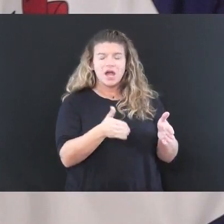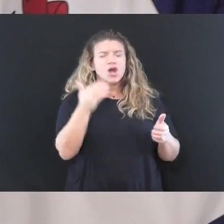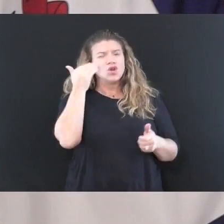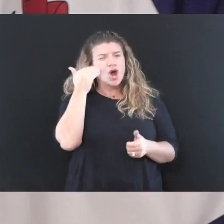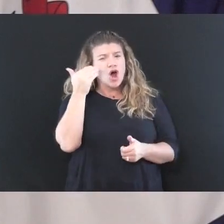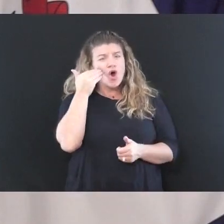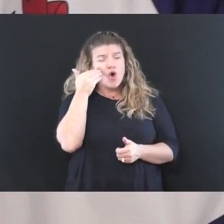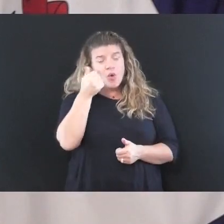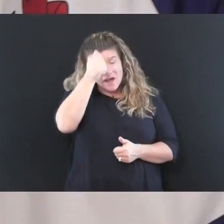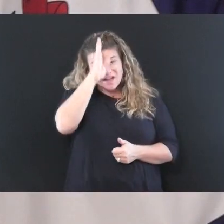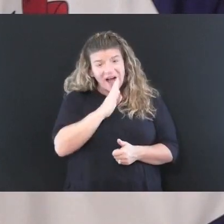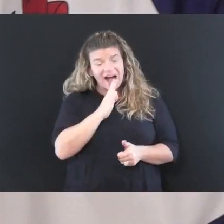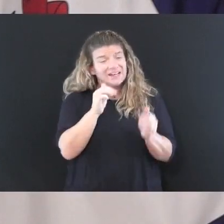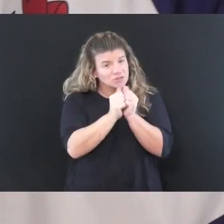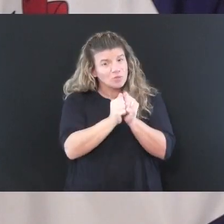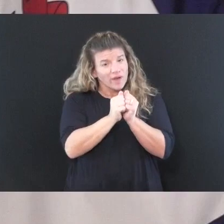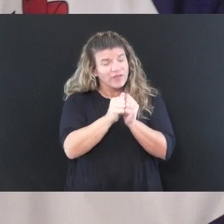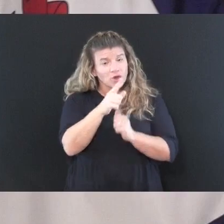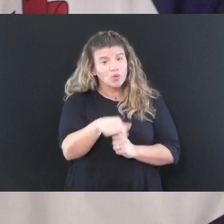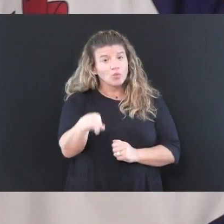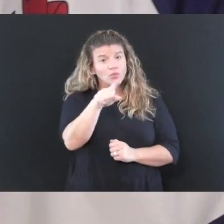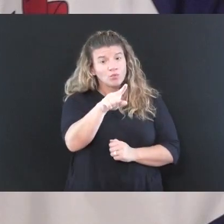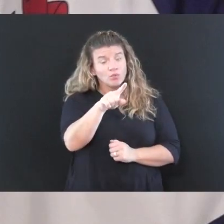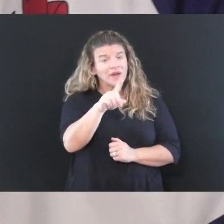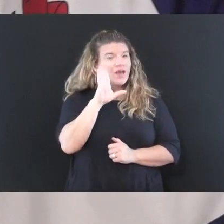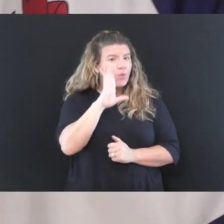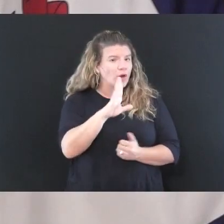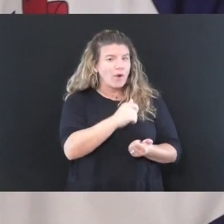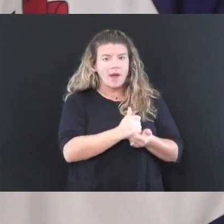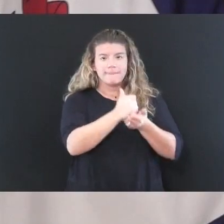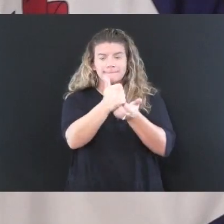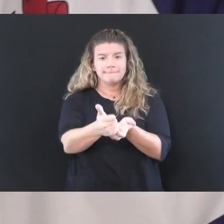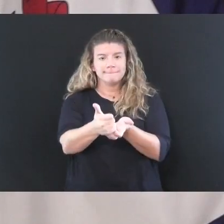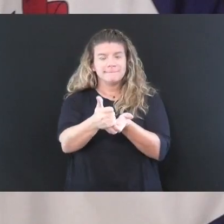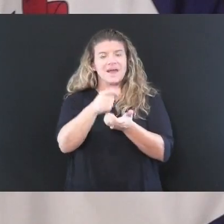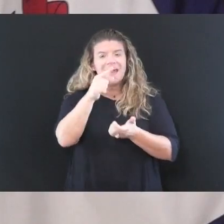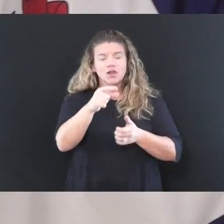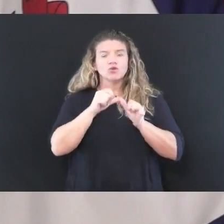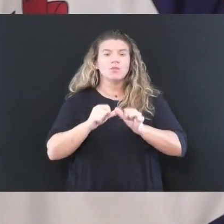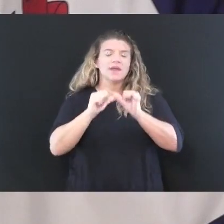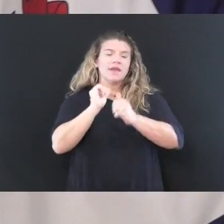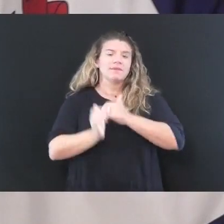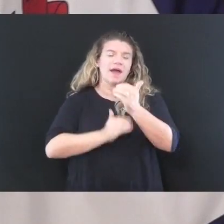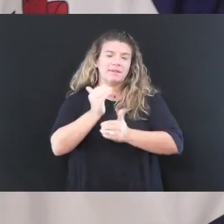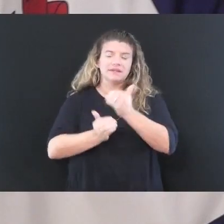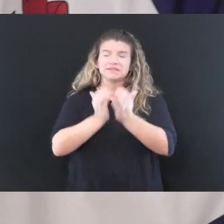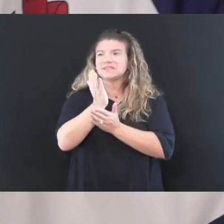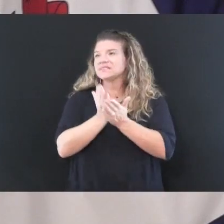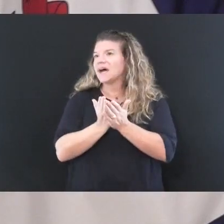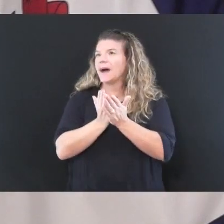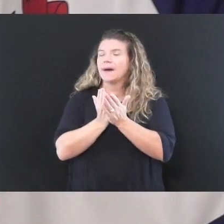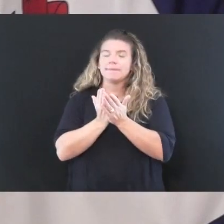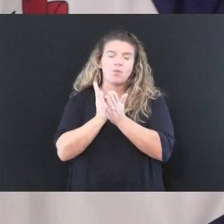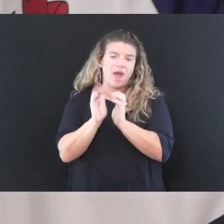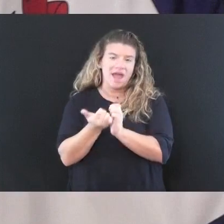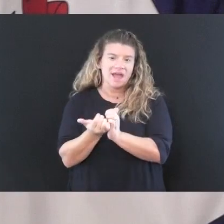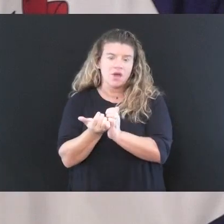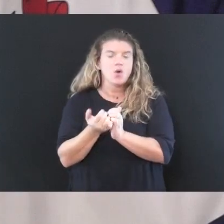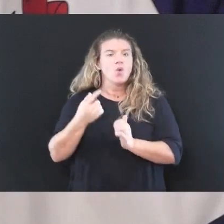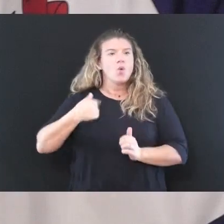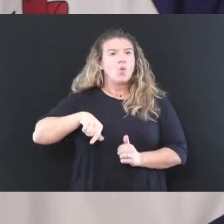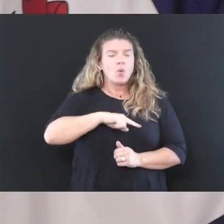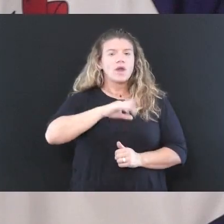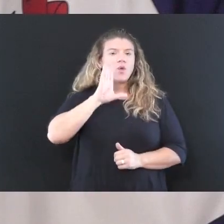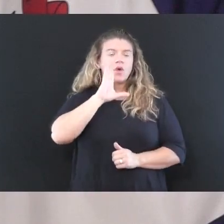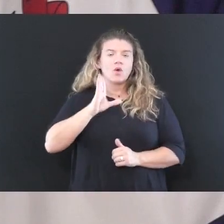God is your lifeline and keep climbing. Some way, somehow, you and all of us will get through this.